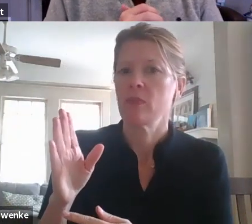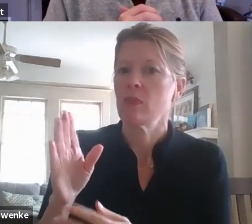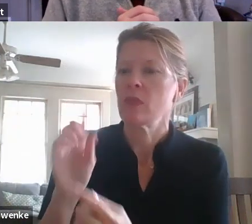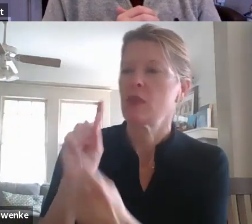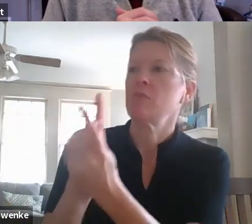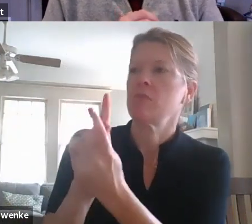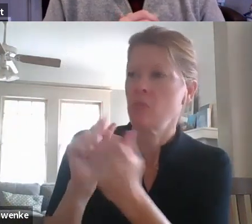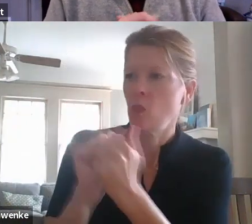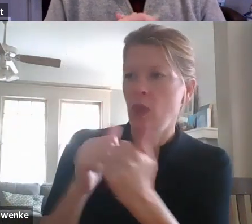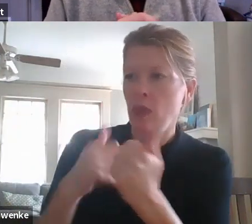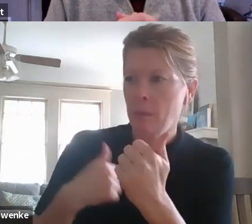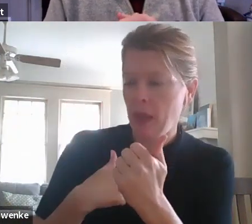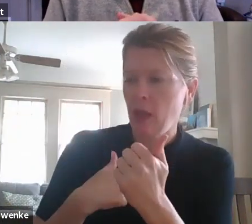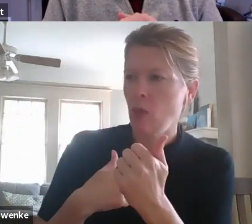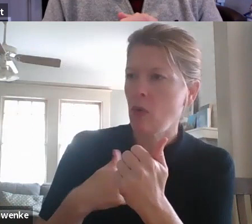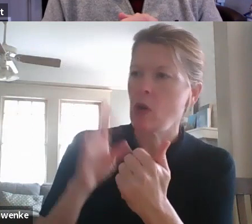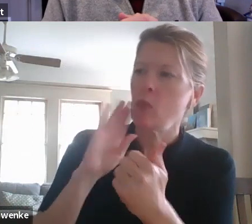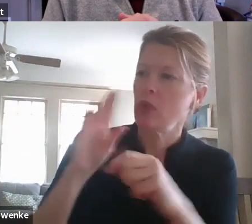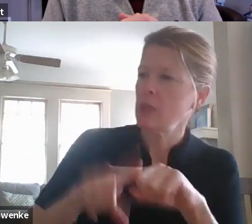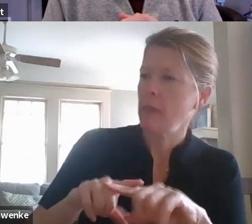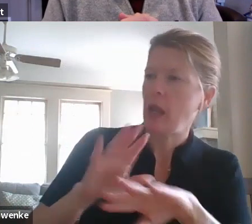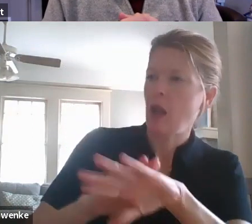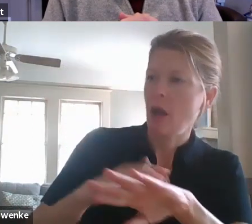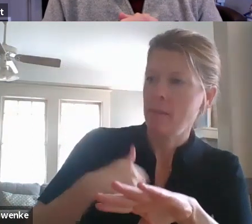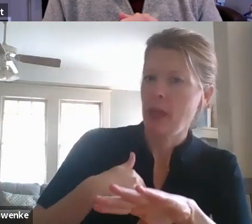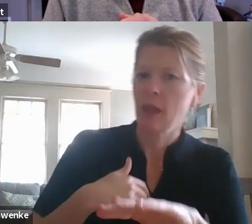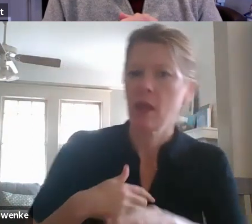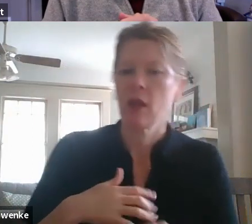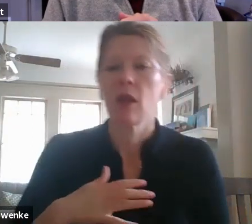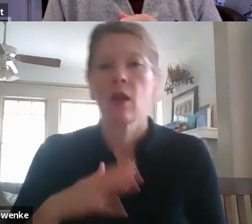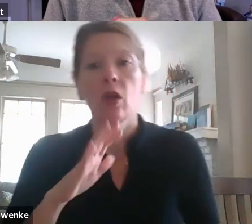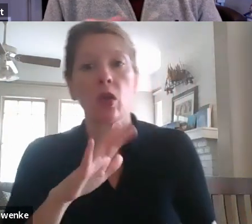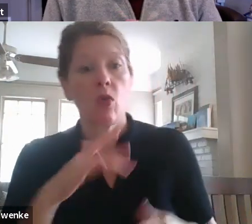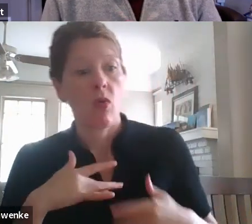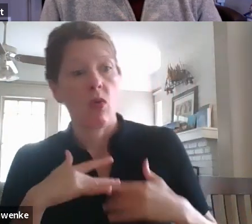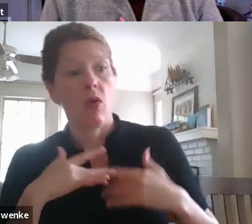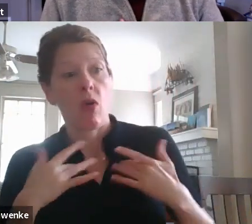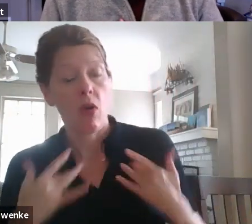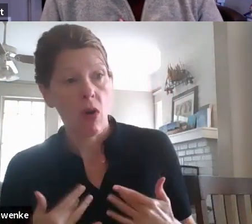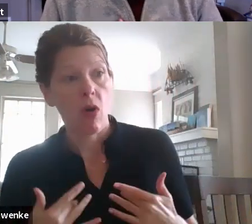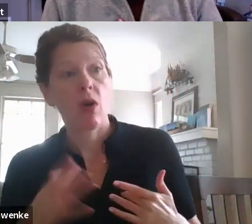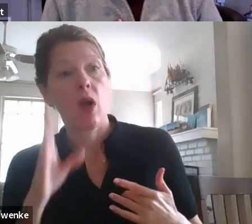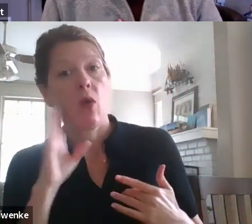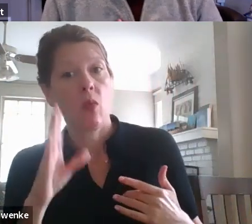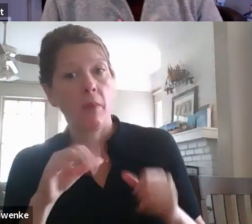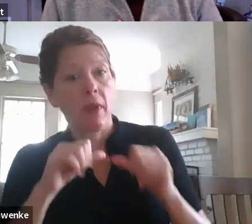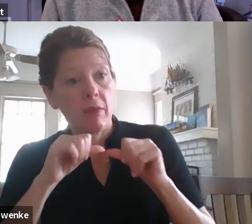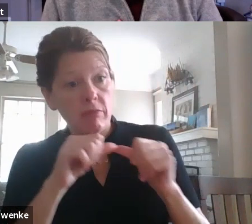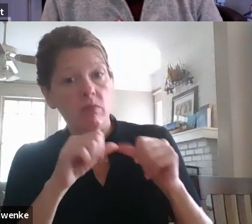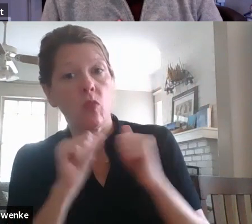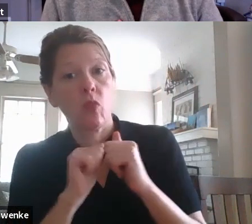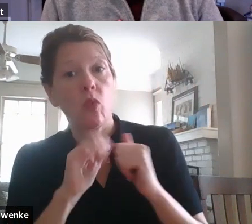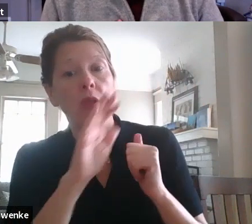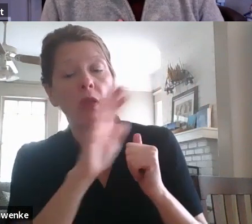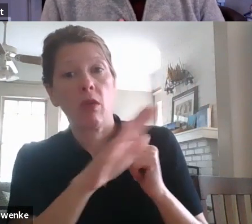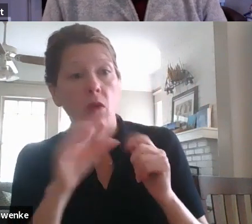decrees. Let my heart be sound in your statutes, that I may not be put to shame.